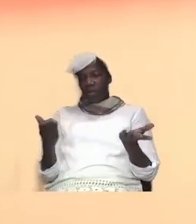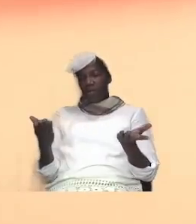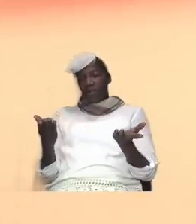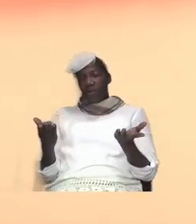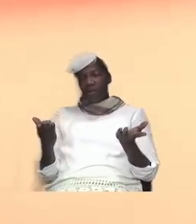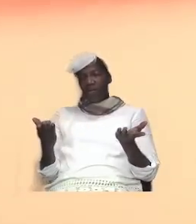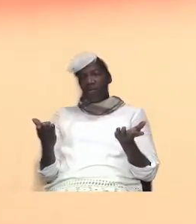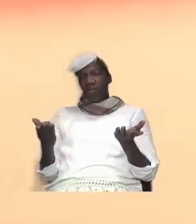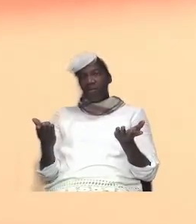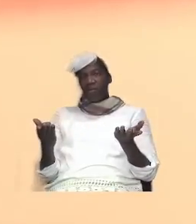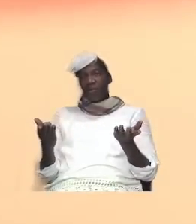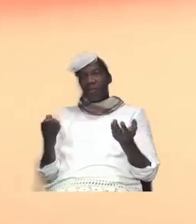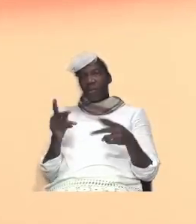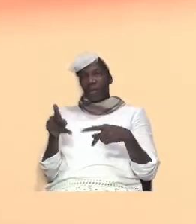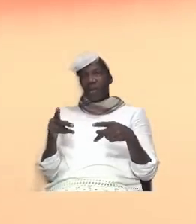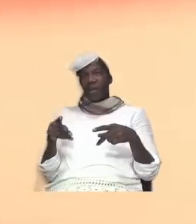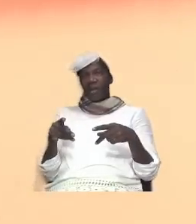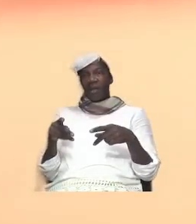acclaim,